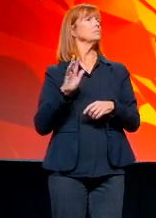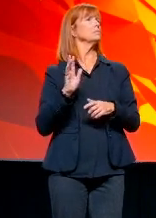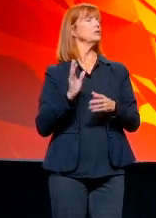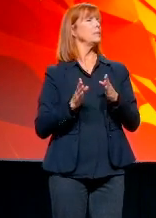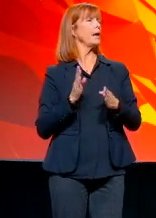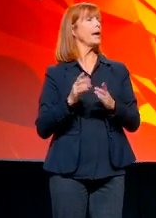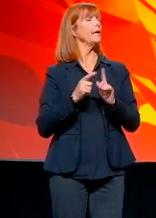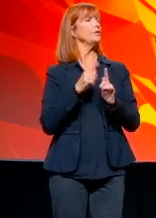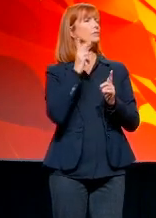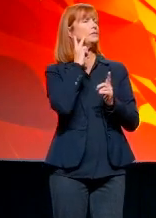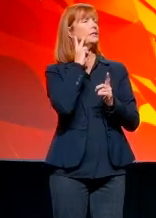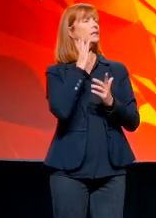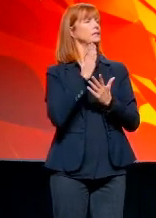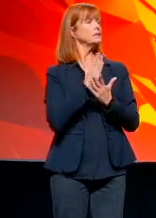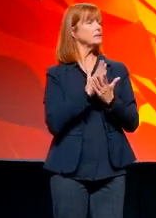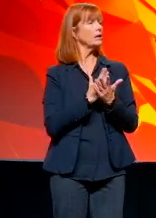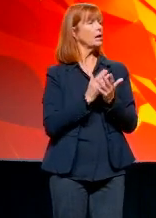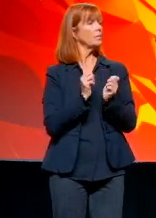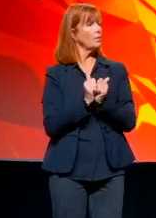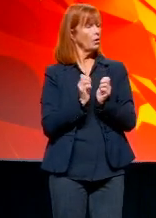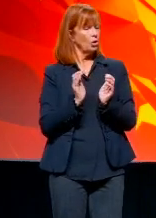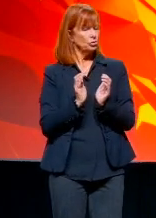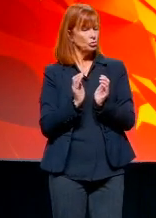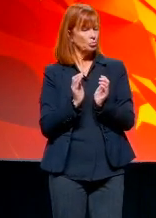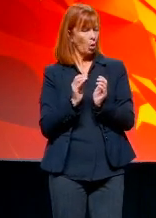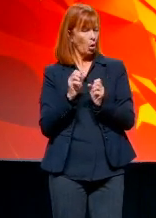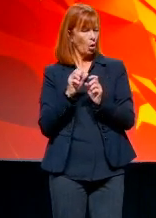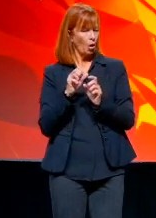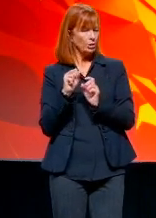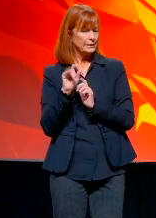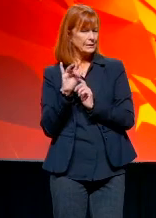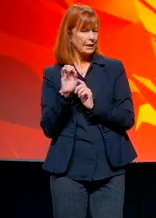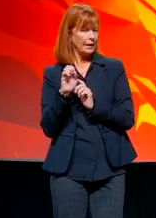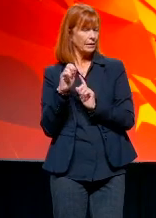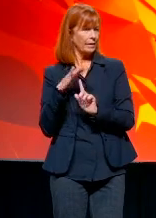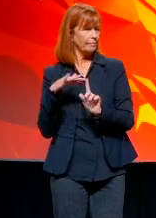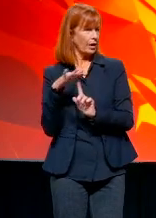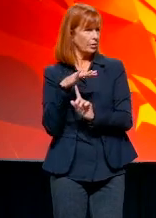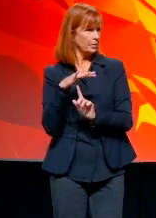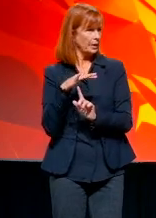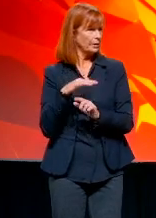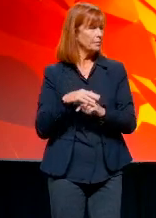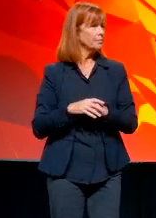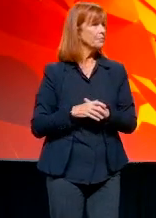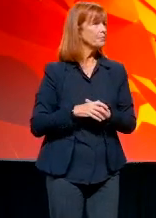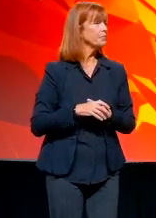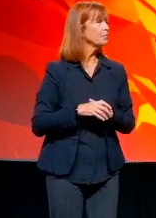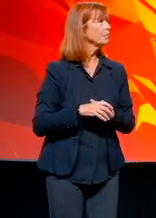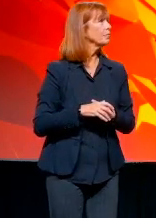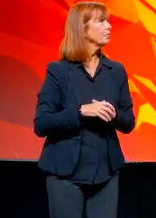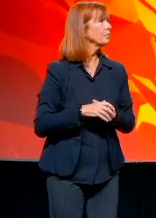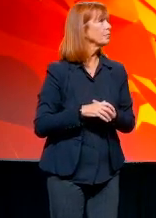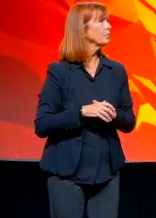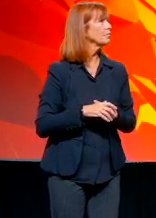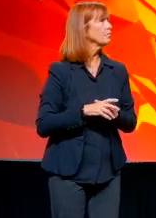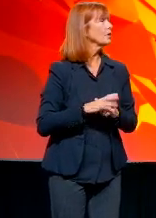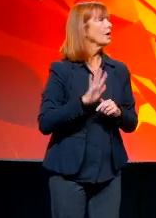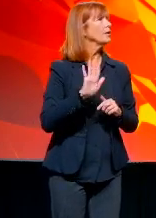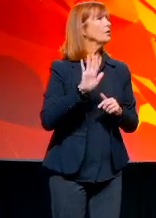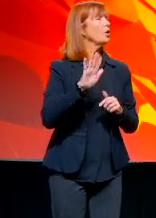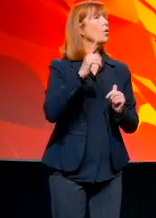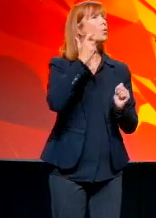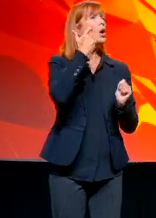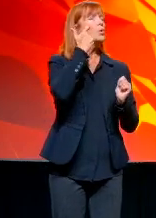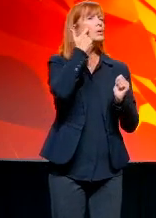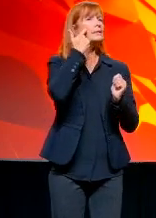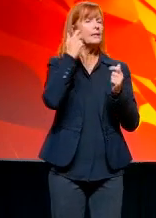small tabletops or small scale environments. What changed the equation is the recent advancement of generative AI tools,